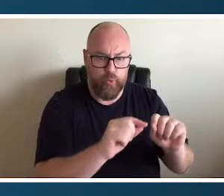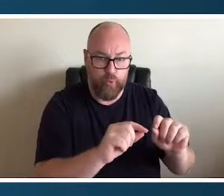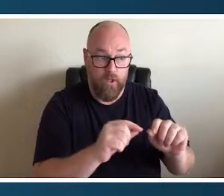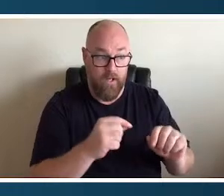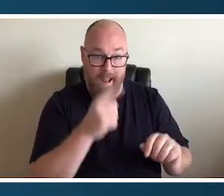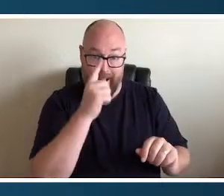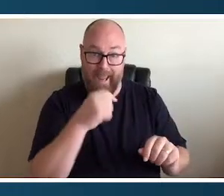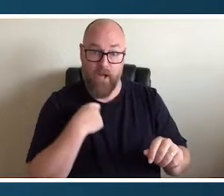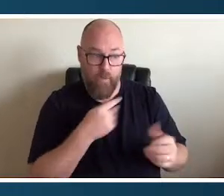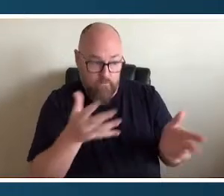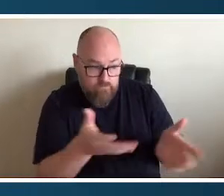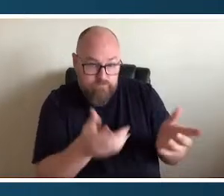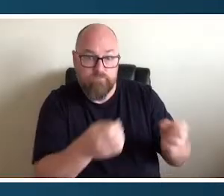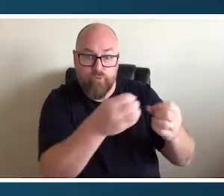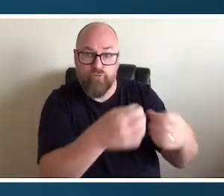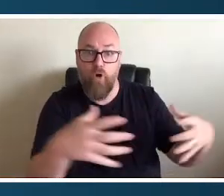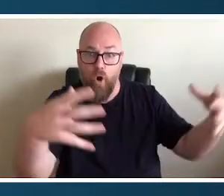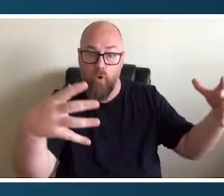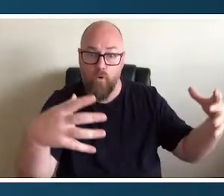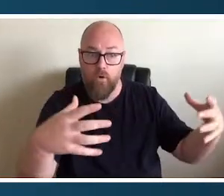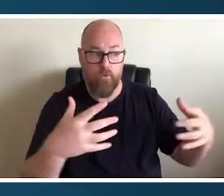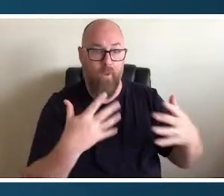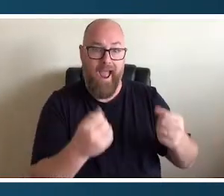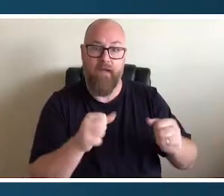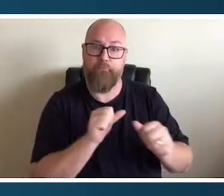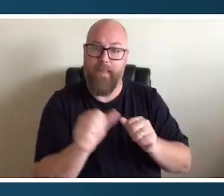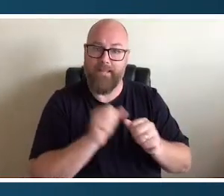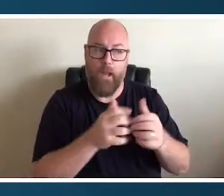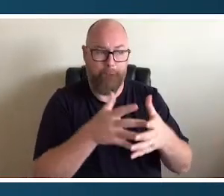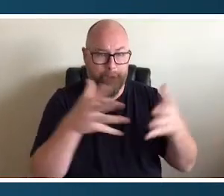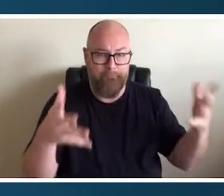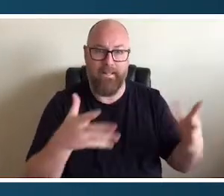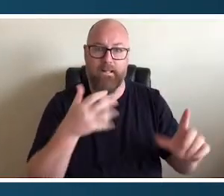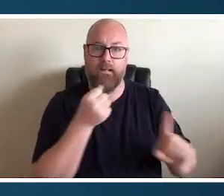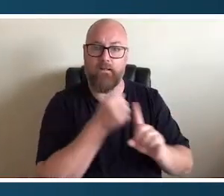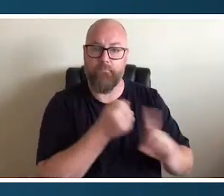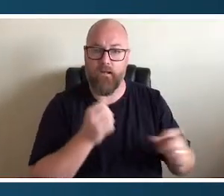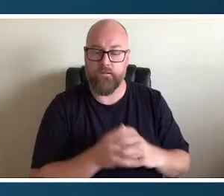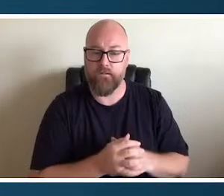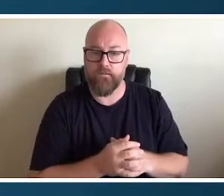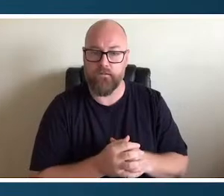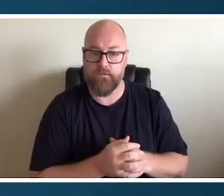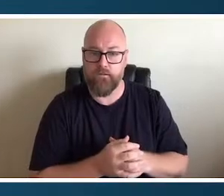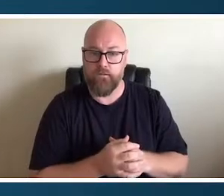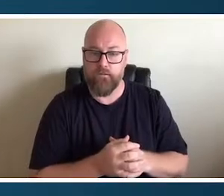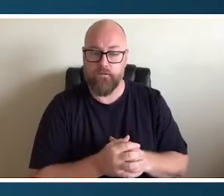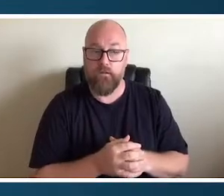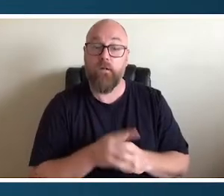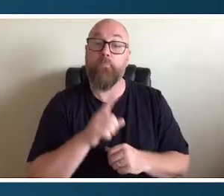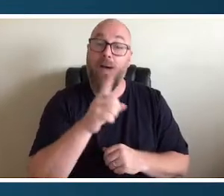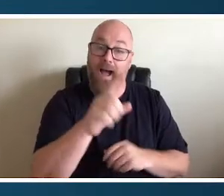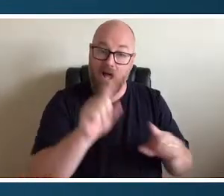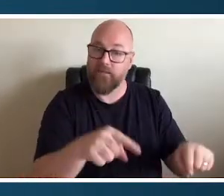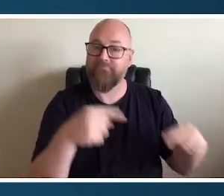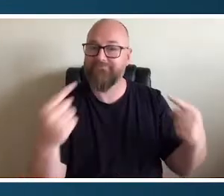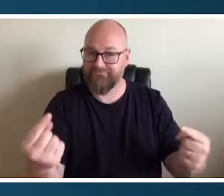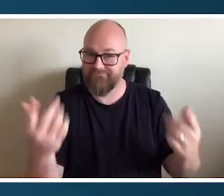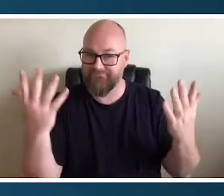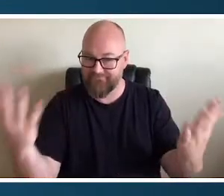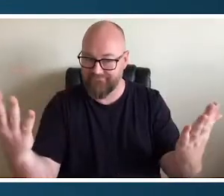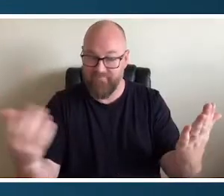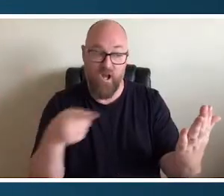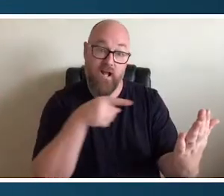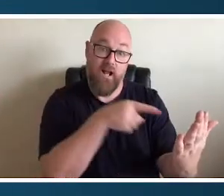a broader impact? Yet, this question reveals a paradox. On one hand, effective